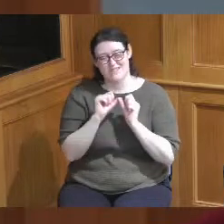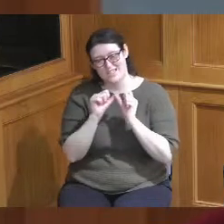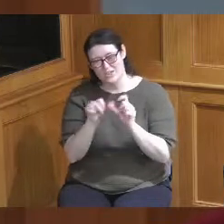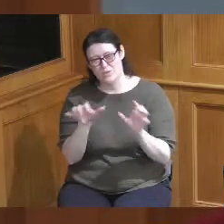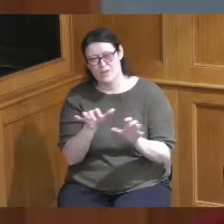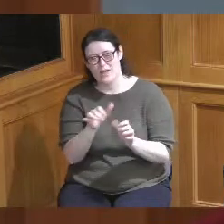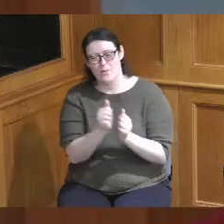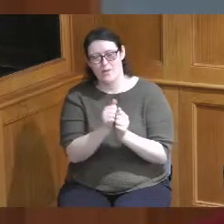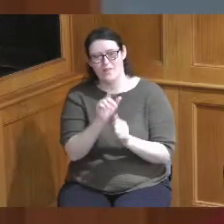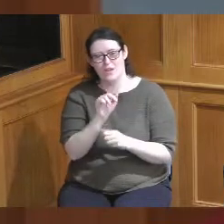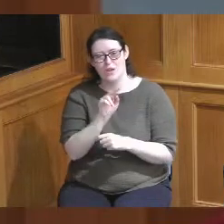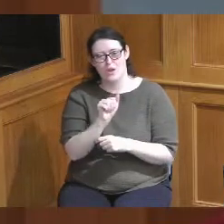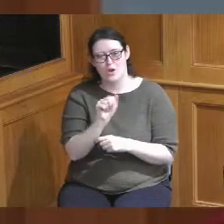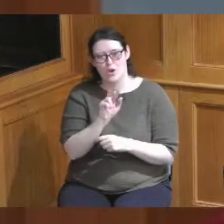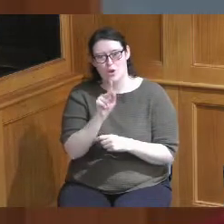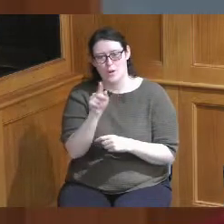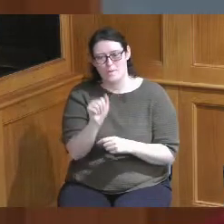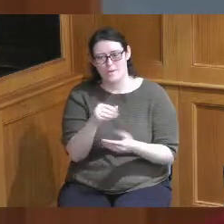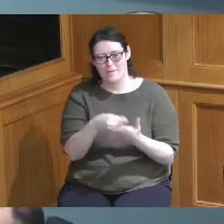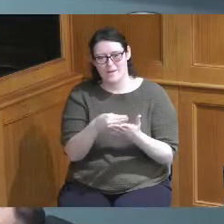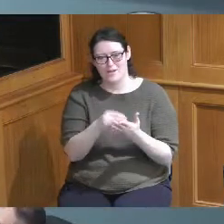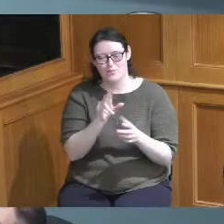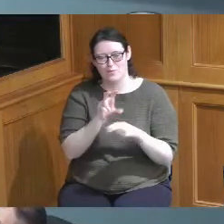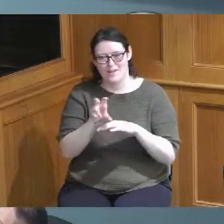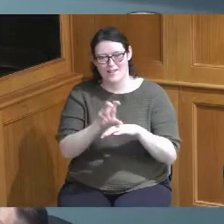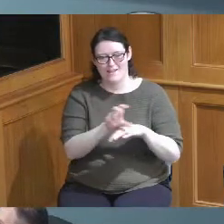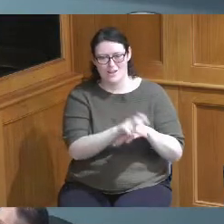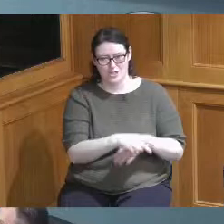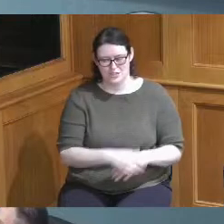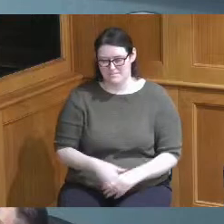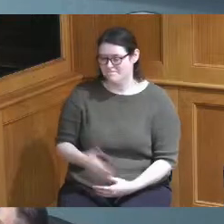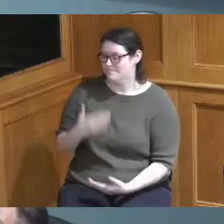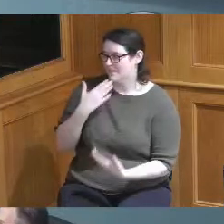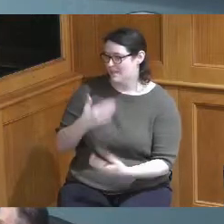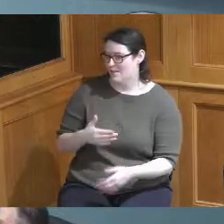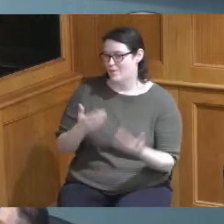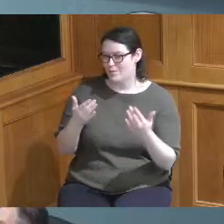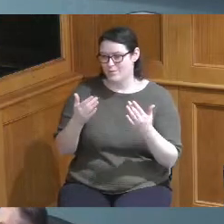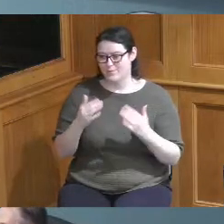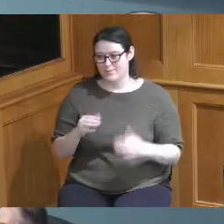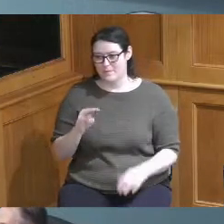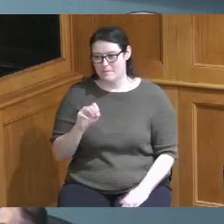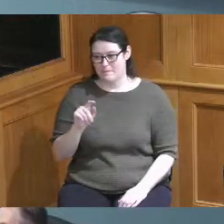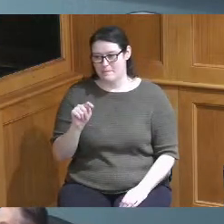reallocation of the ARPA dollars. Thank you. Thank you. Matt Strauss.